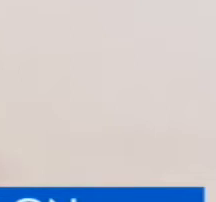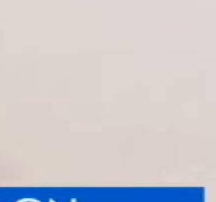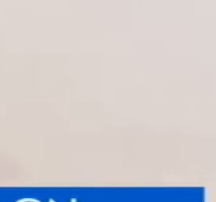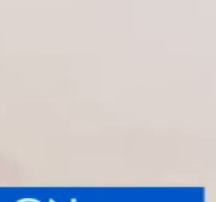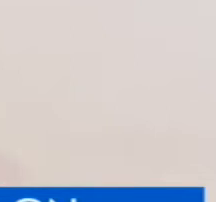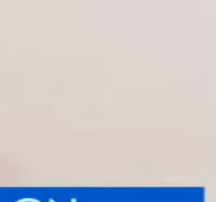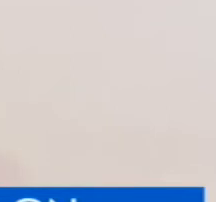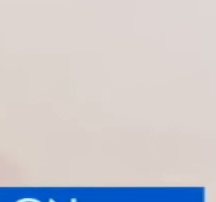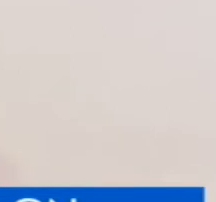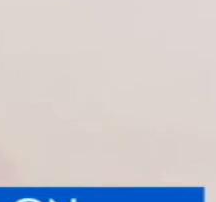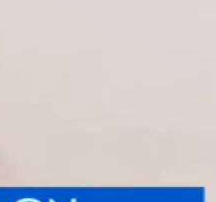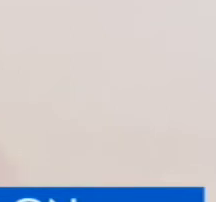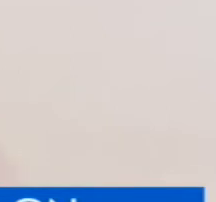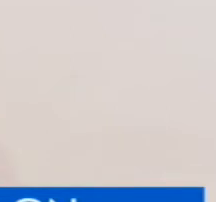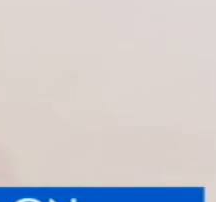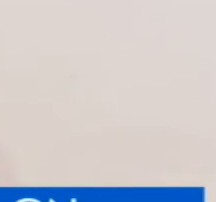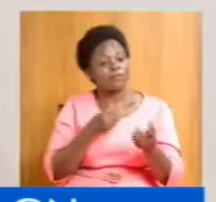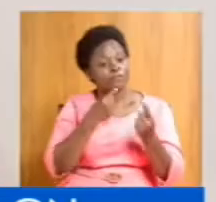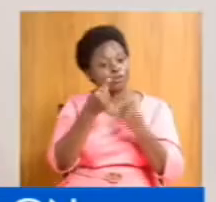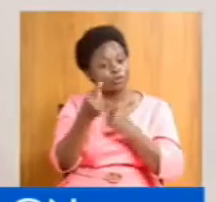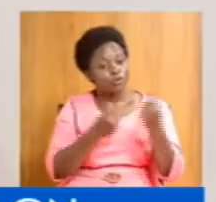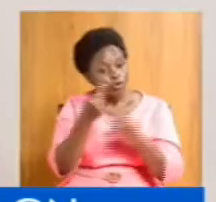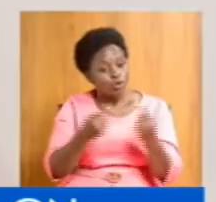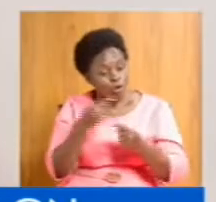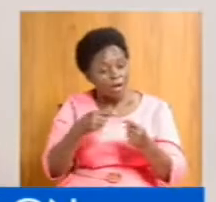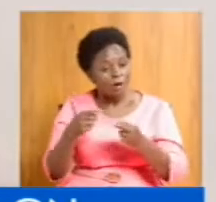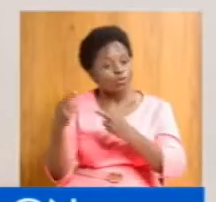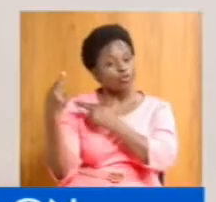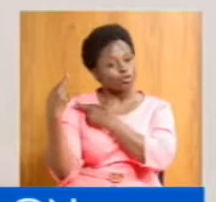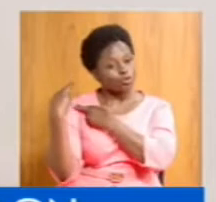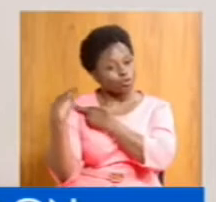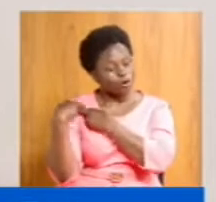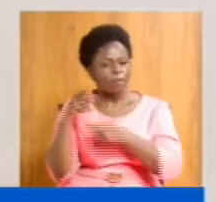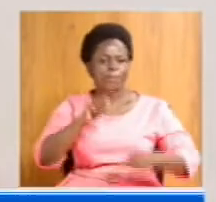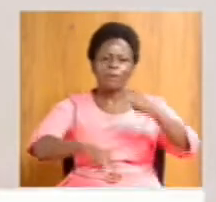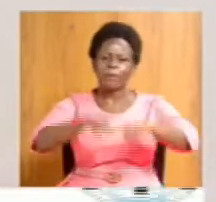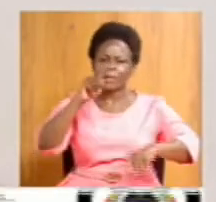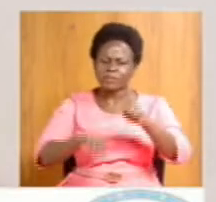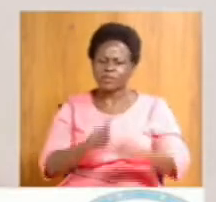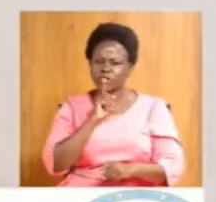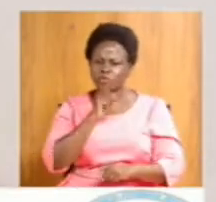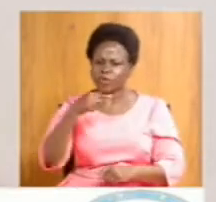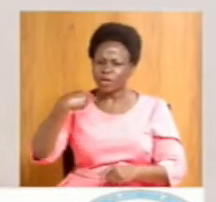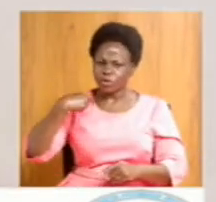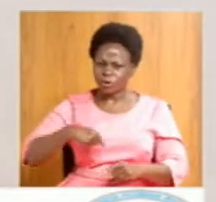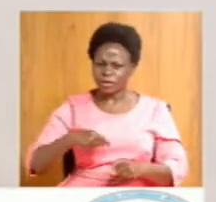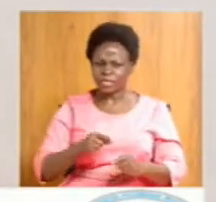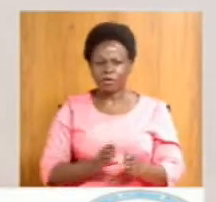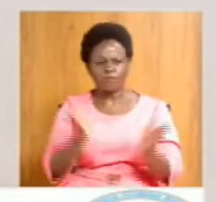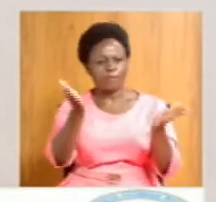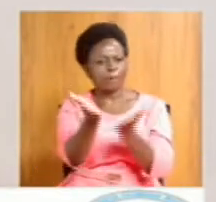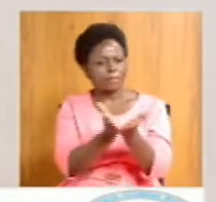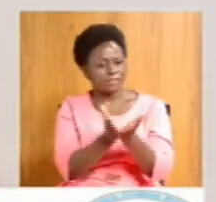have an engagement here where we'll be talking about the role of citizen participation in ensuring quality of public services.